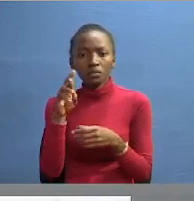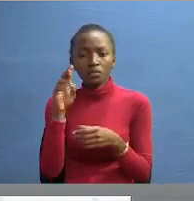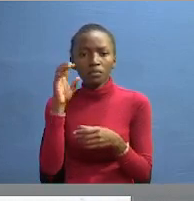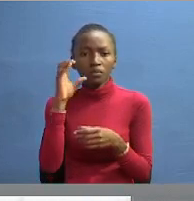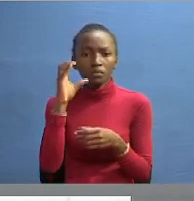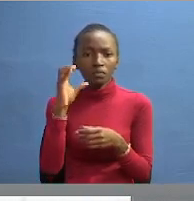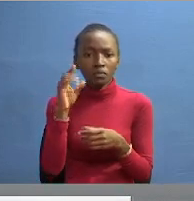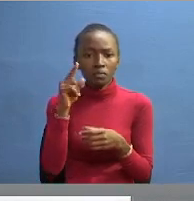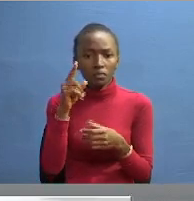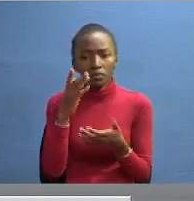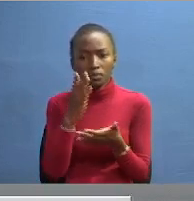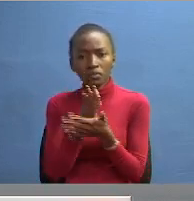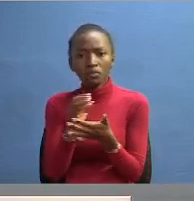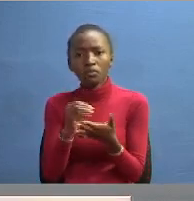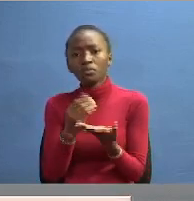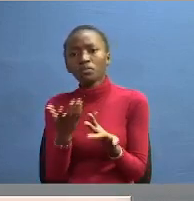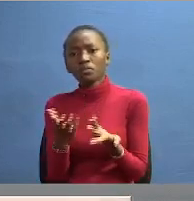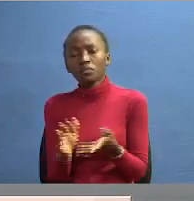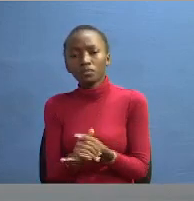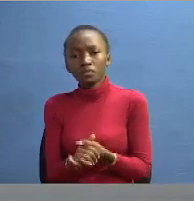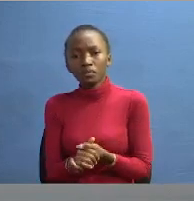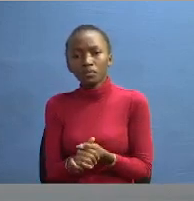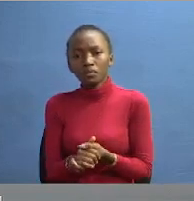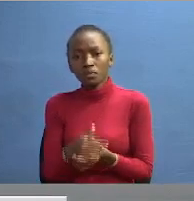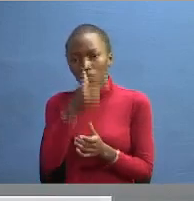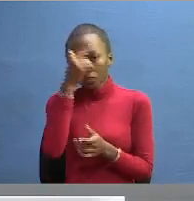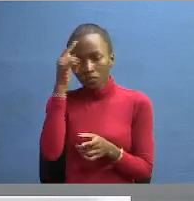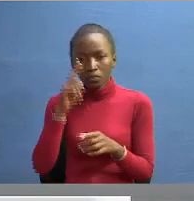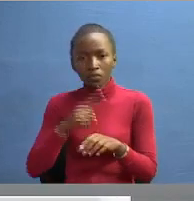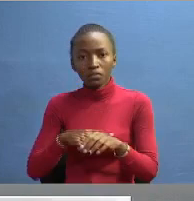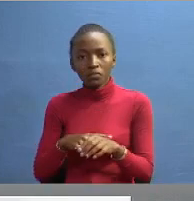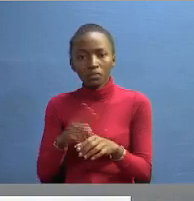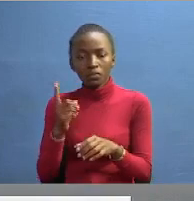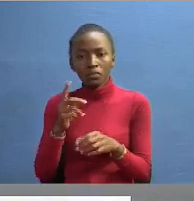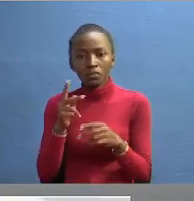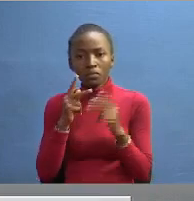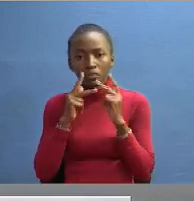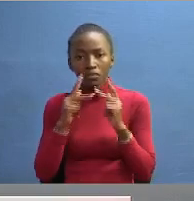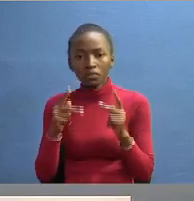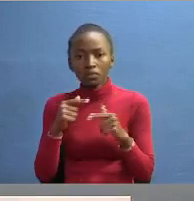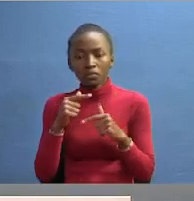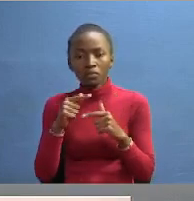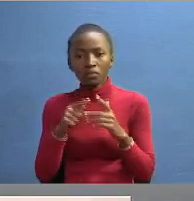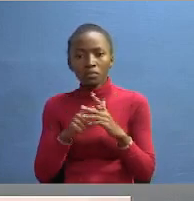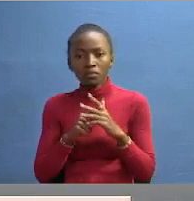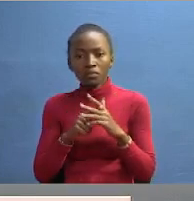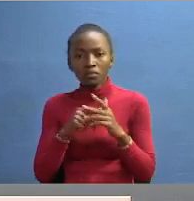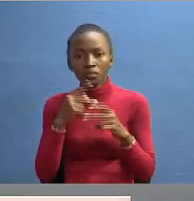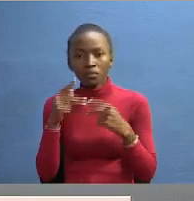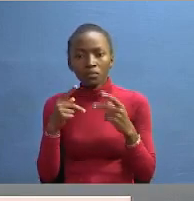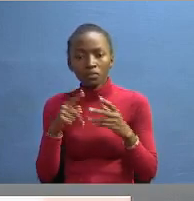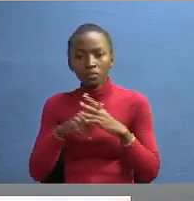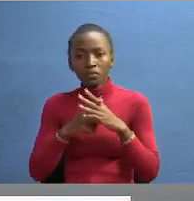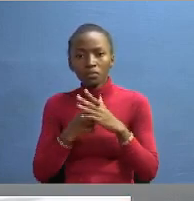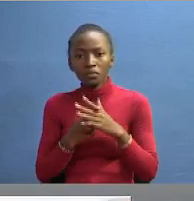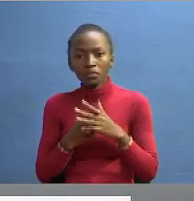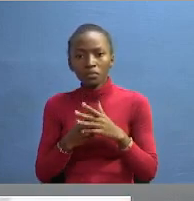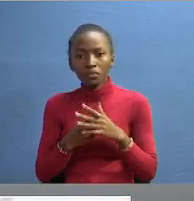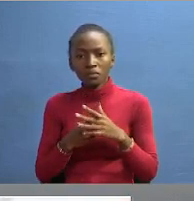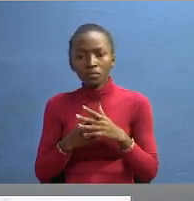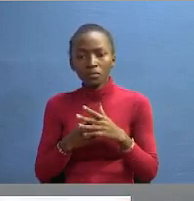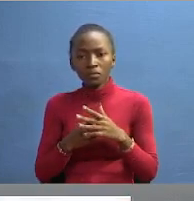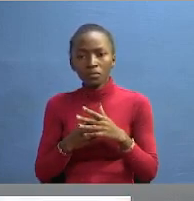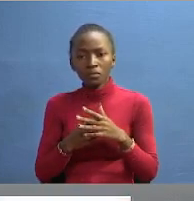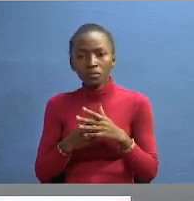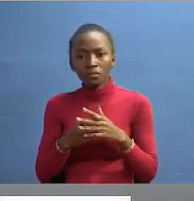Because when the Nairobi peace process was started the other day on Monday, we had the East African heads